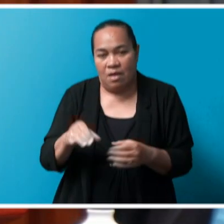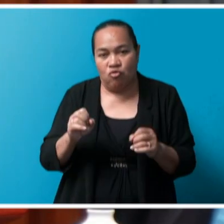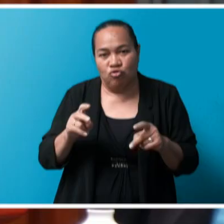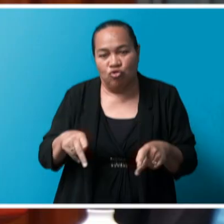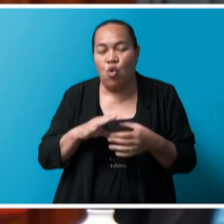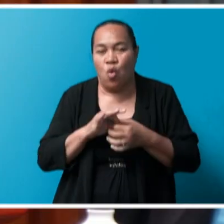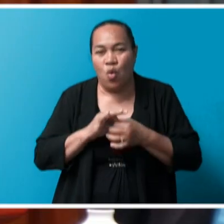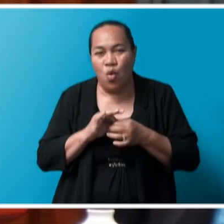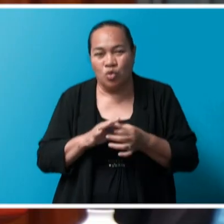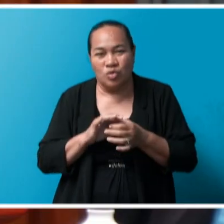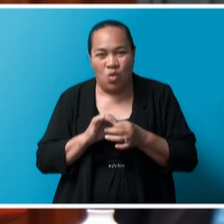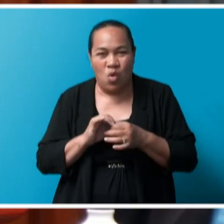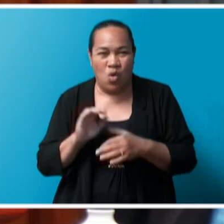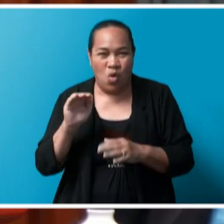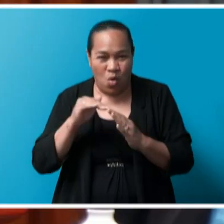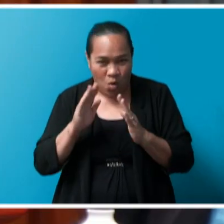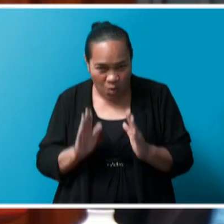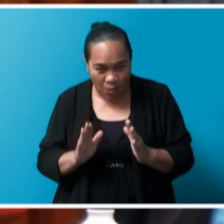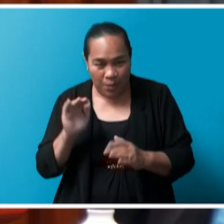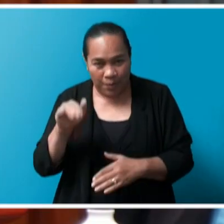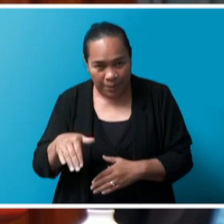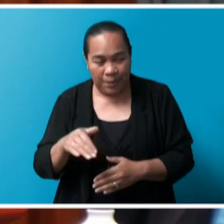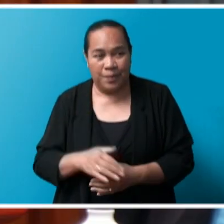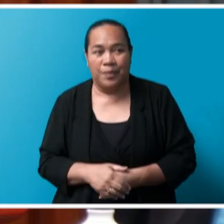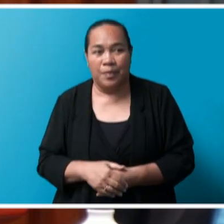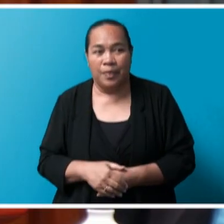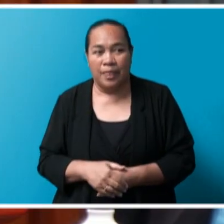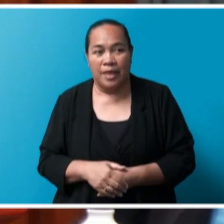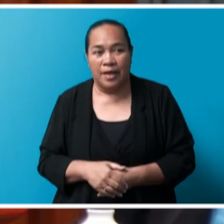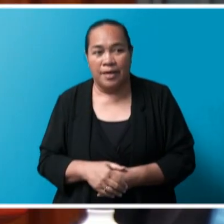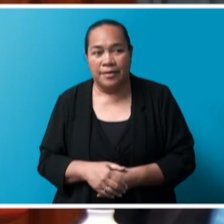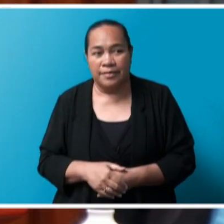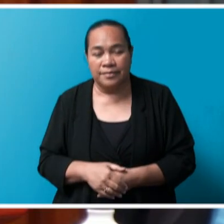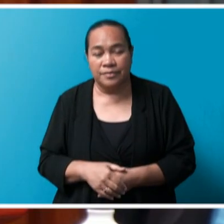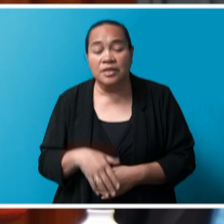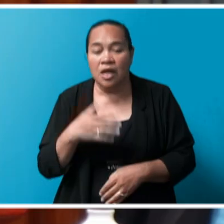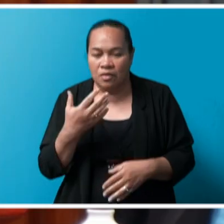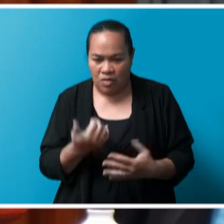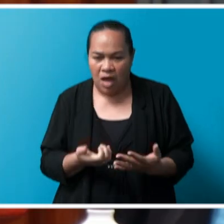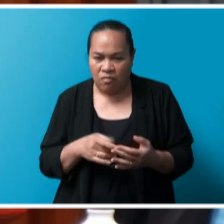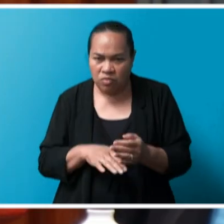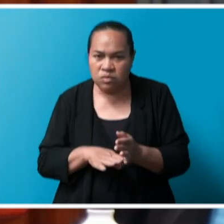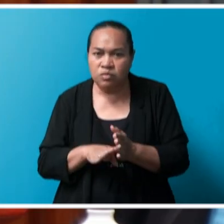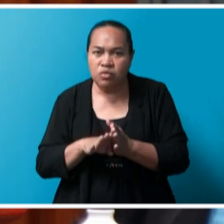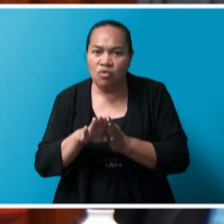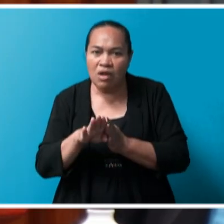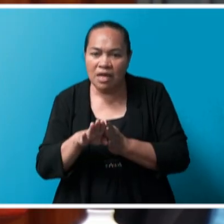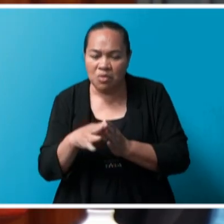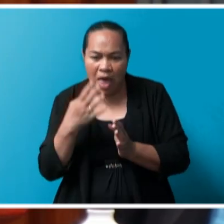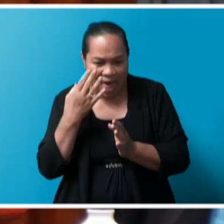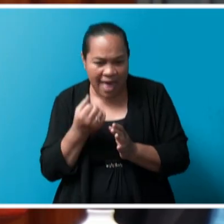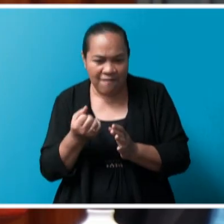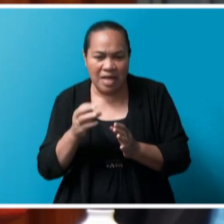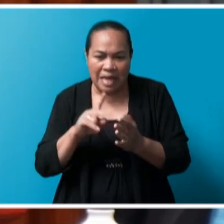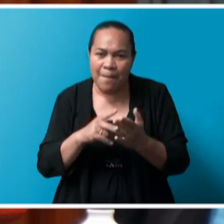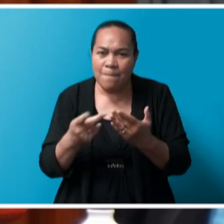home. Speaker, sir, the coalition government has made significant progress through the informal settlement upgrading project. Program